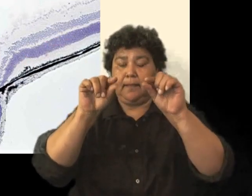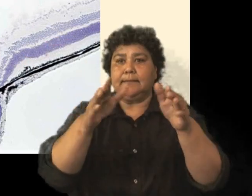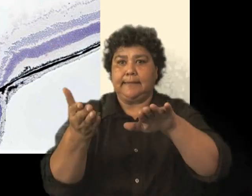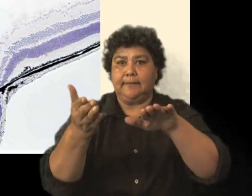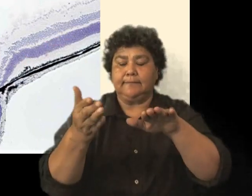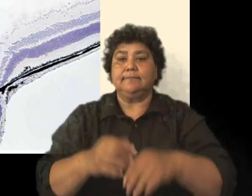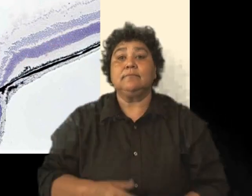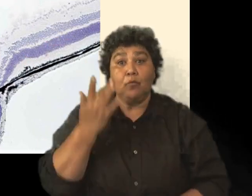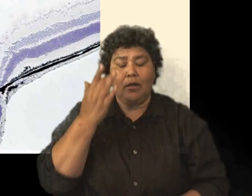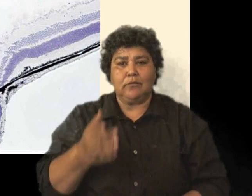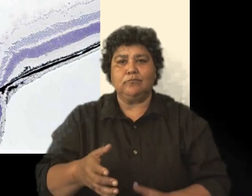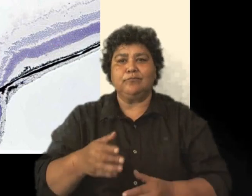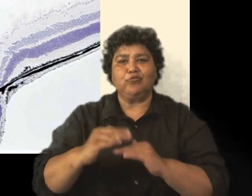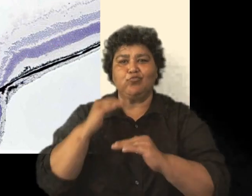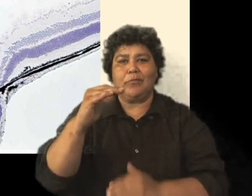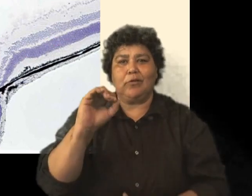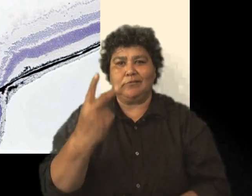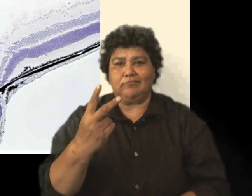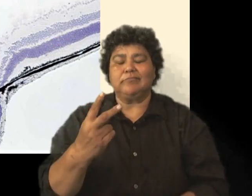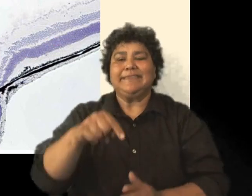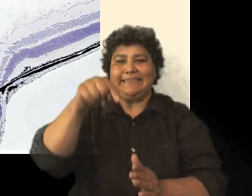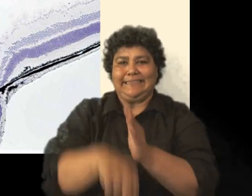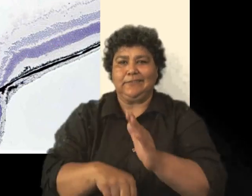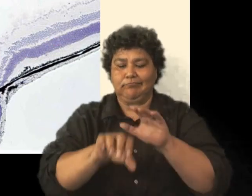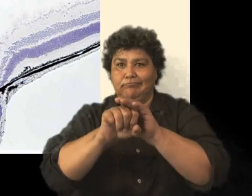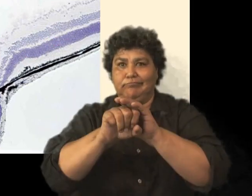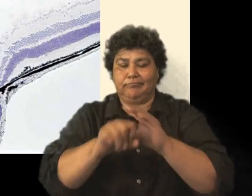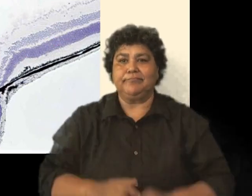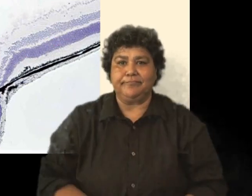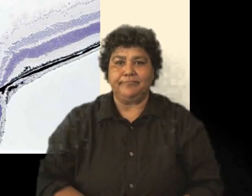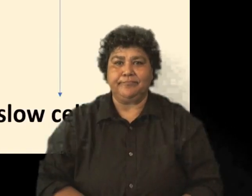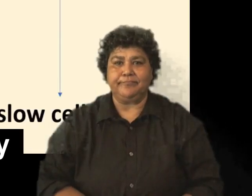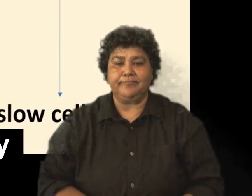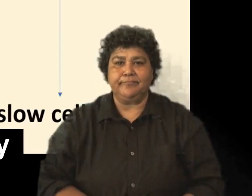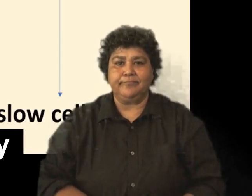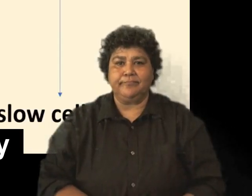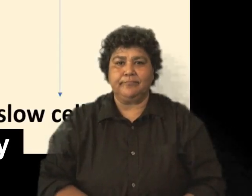died. High tissue oxygen kills photoreceptors.